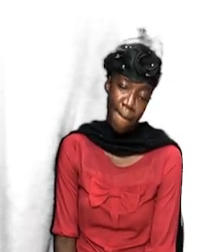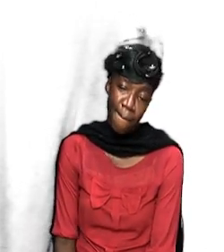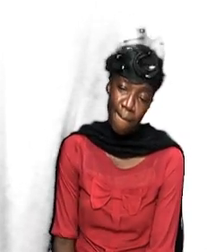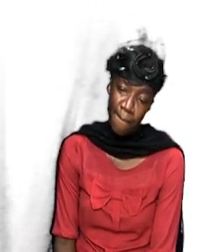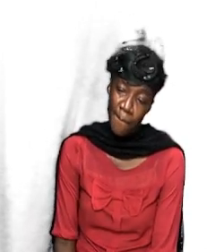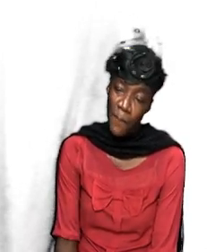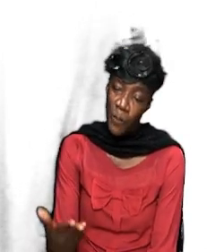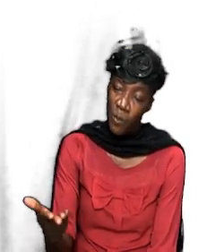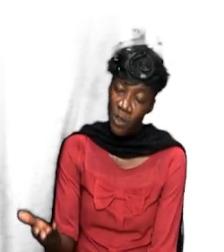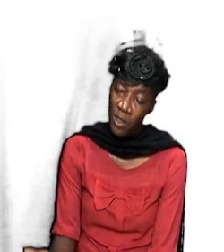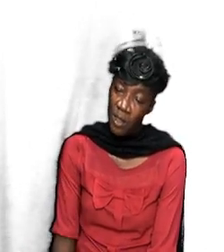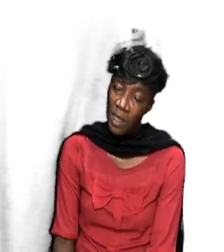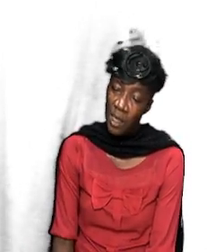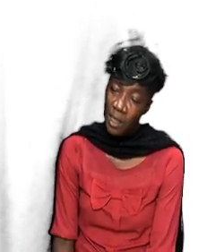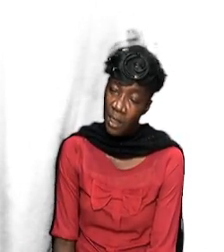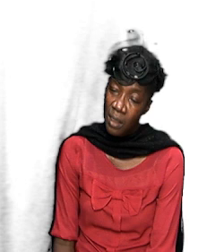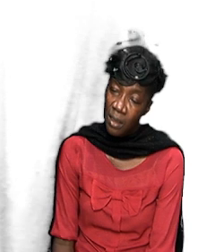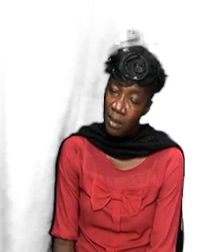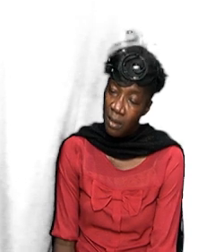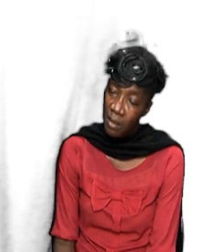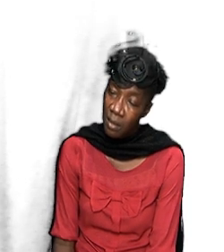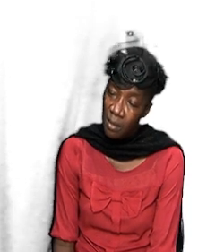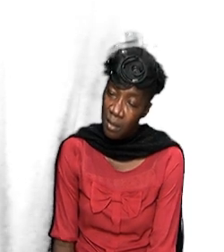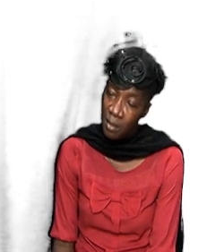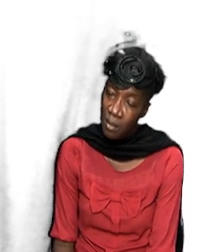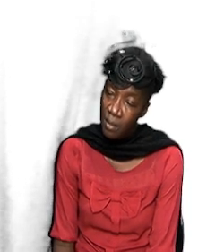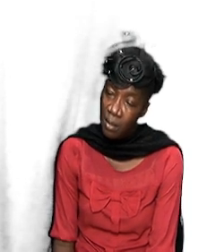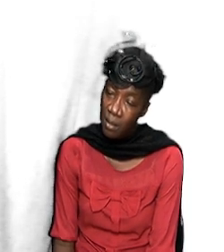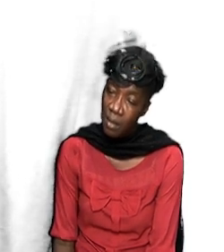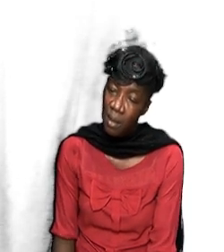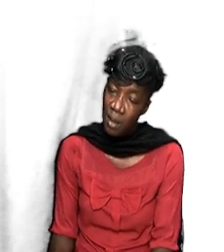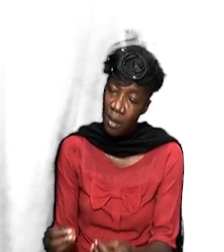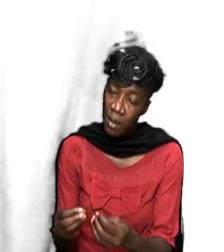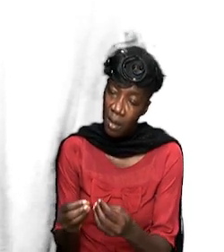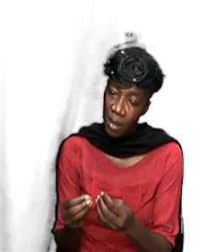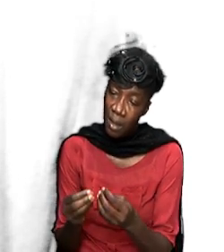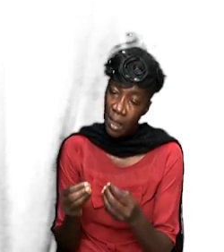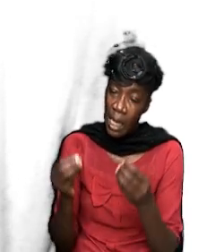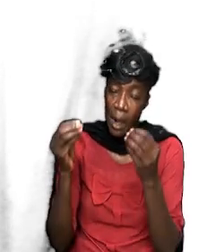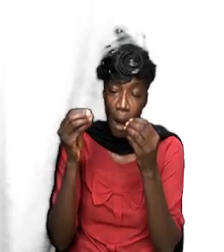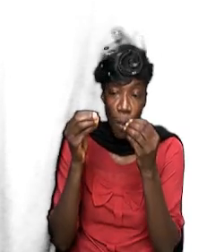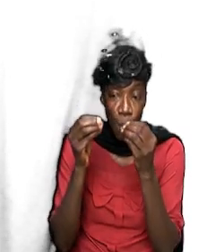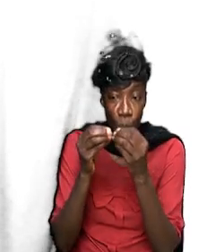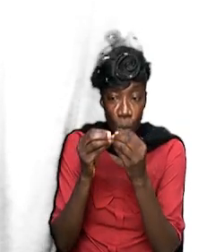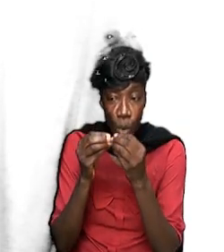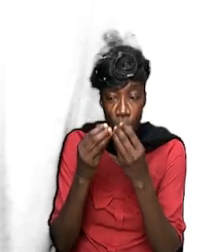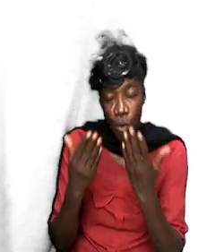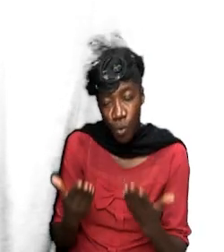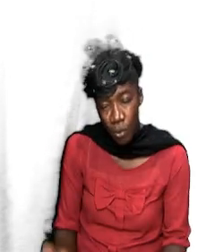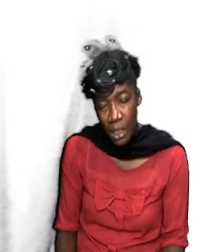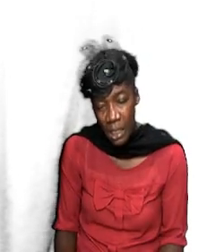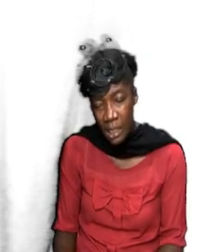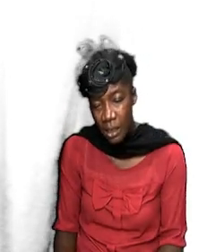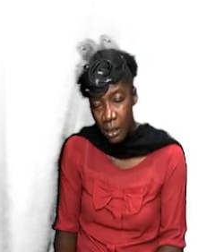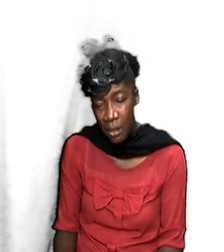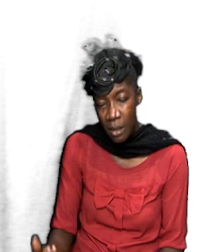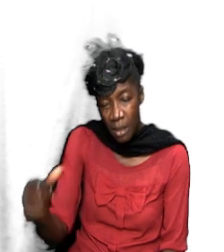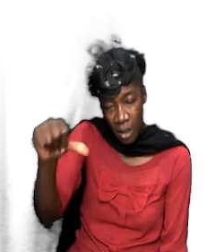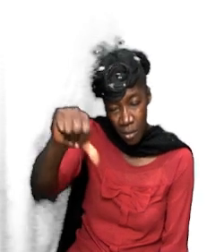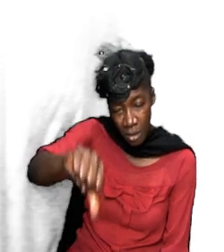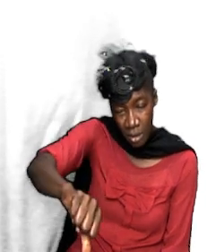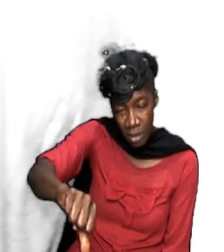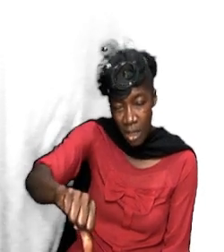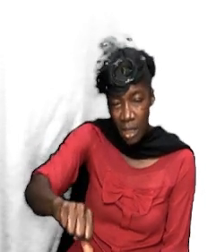And the things that bear more weight is not being prayed for. They are neglected. Nothing is